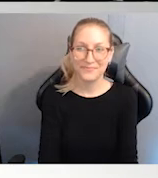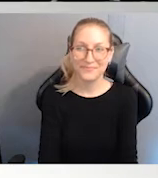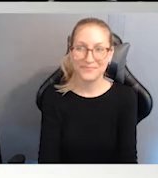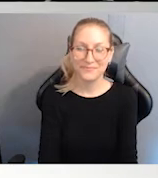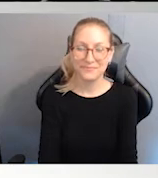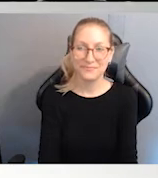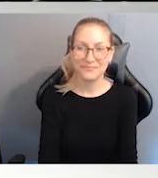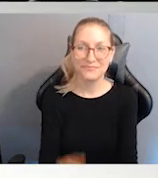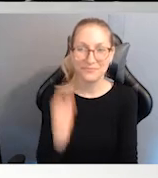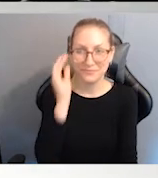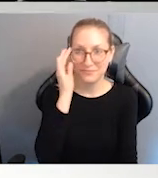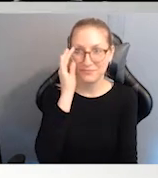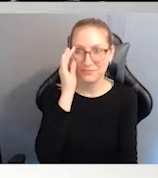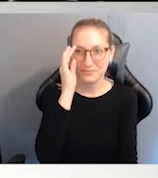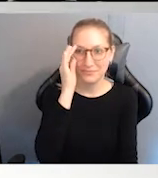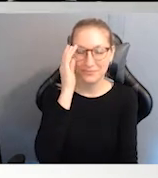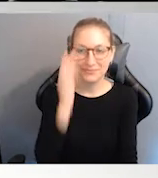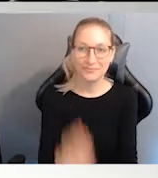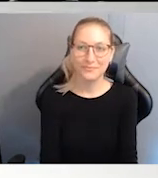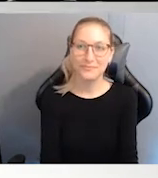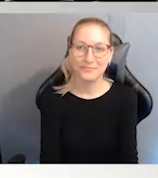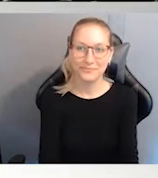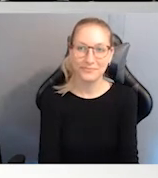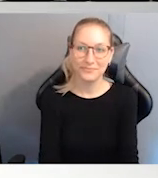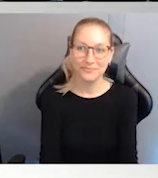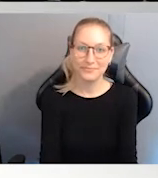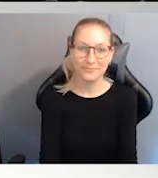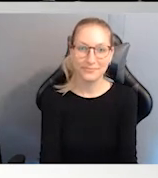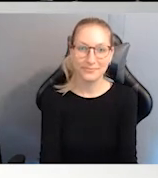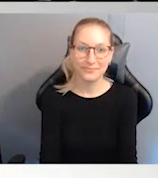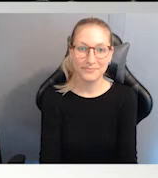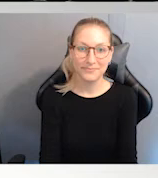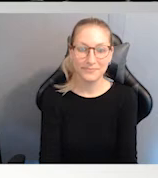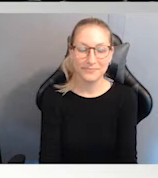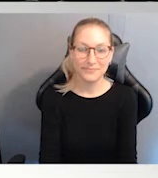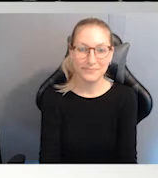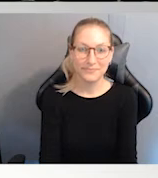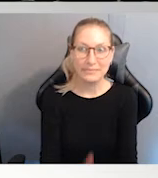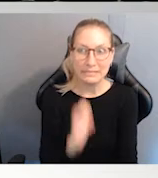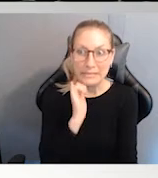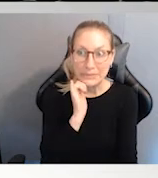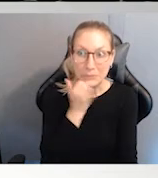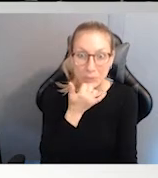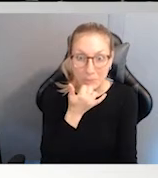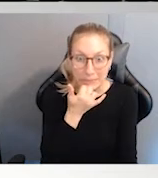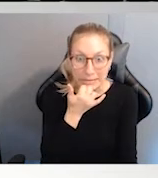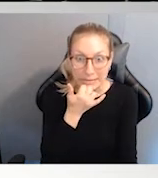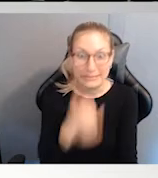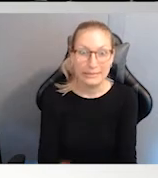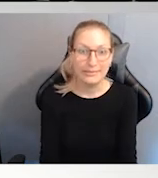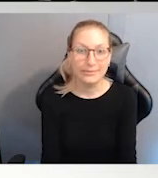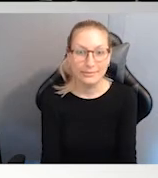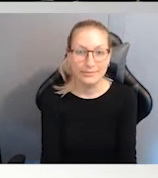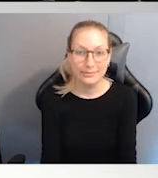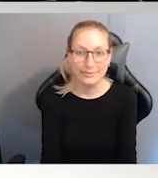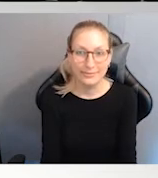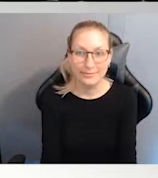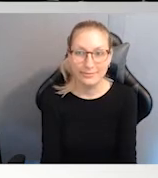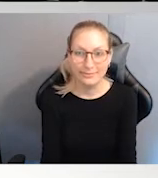You can sit down if you want. Whoops. No one saw that. Okay, watch out. You have 2